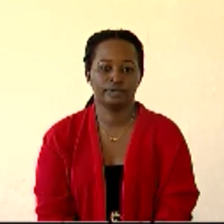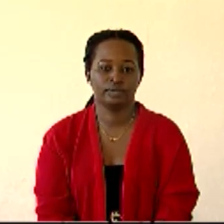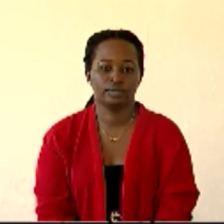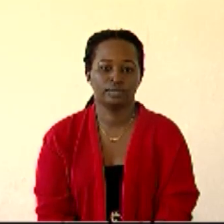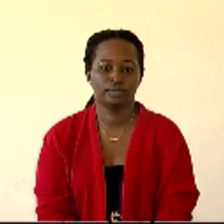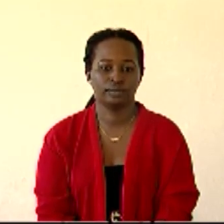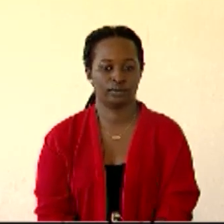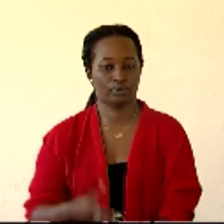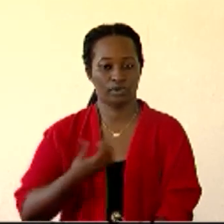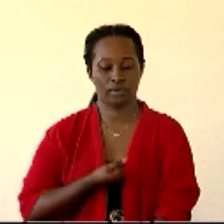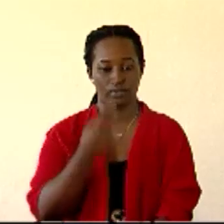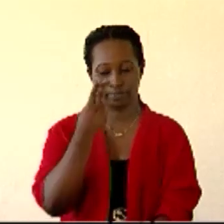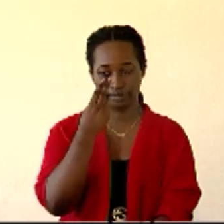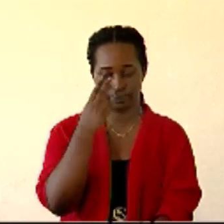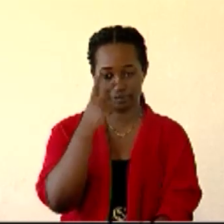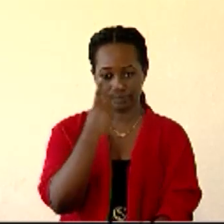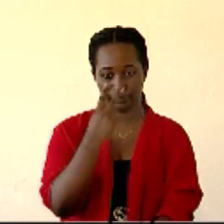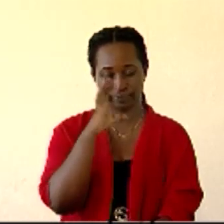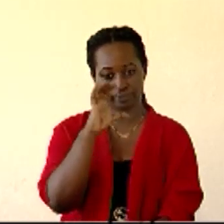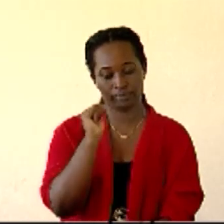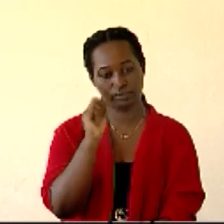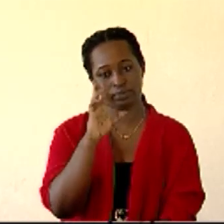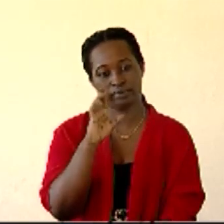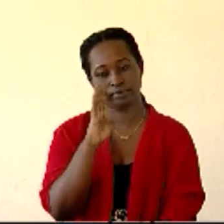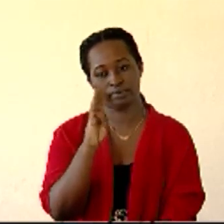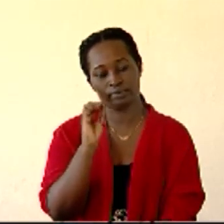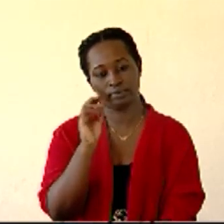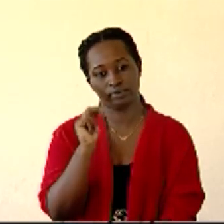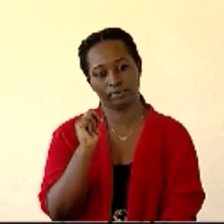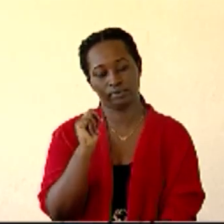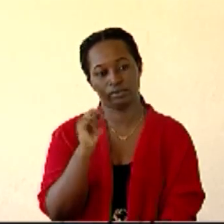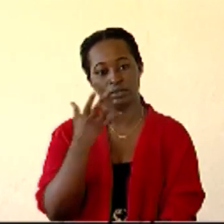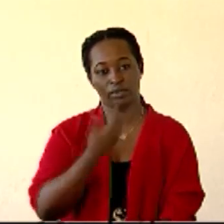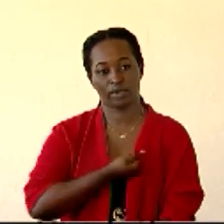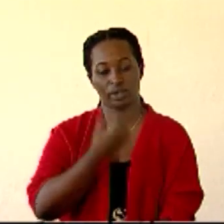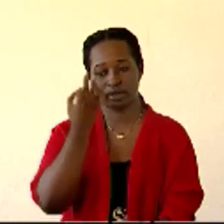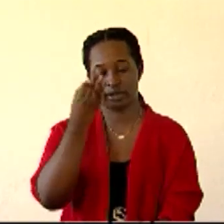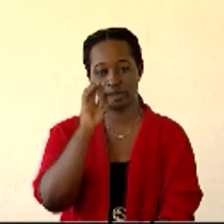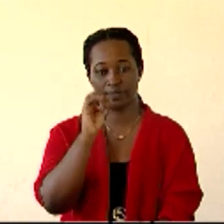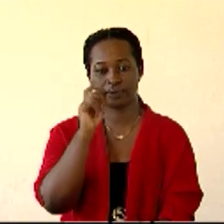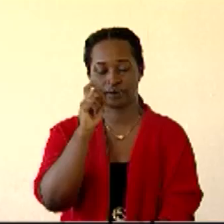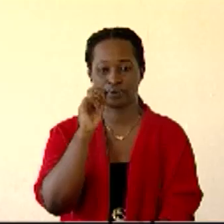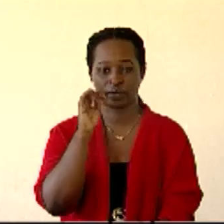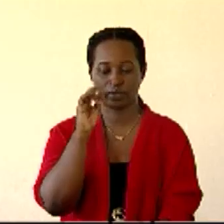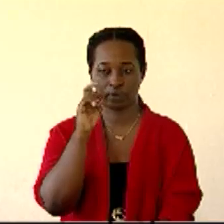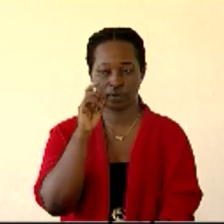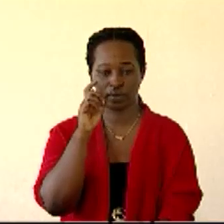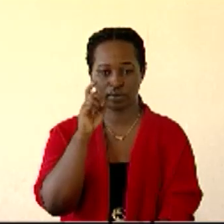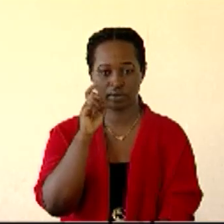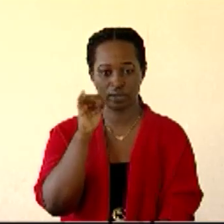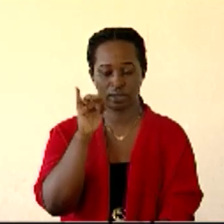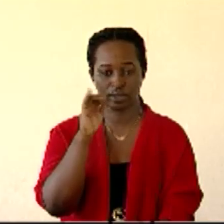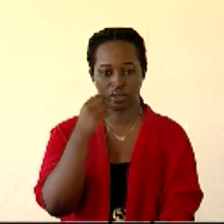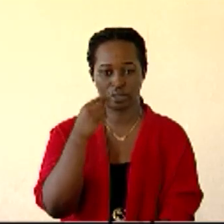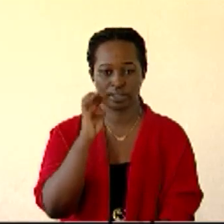2 carbon atoms with, it has 3 oxygen atoms. So it